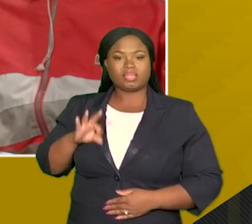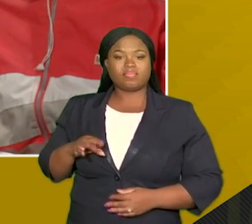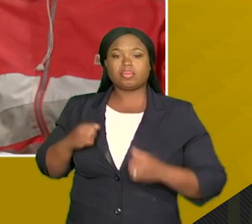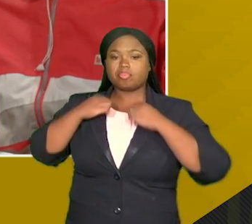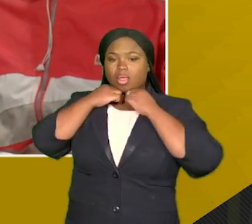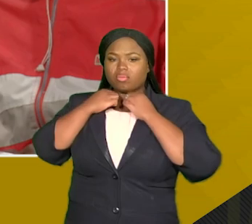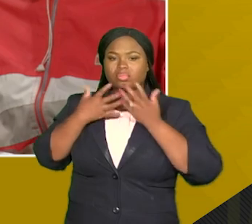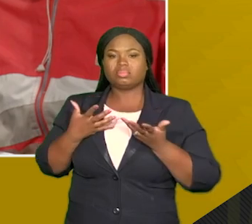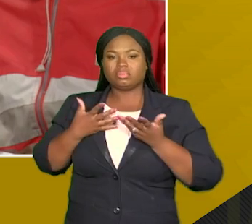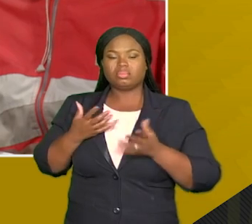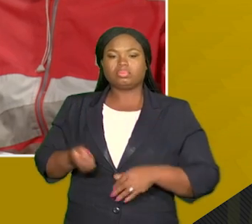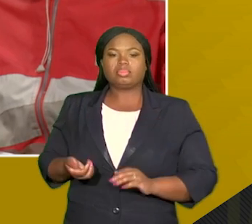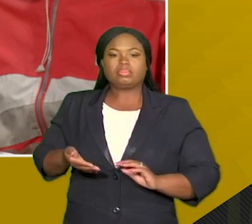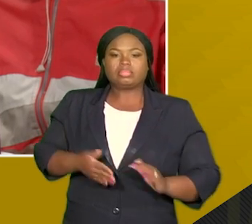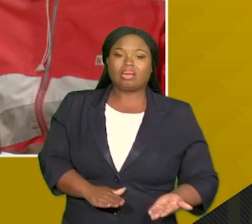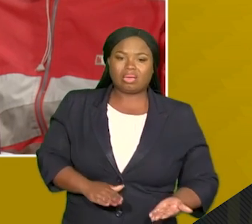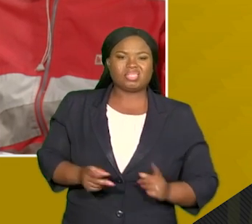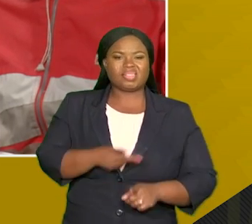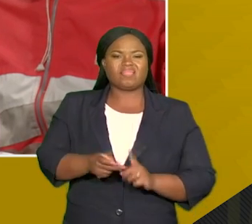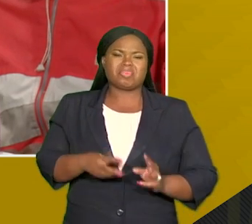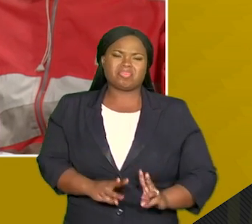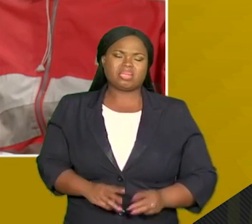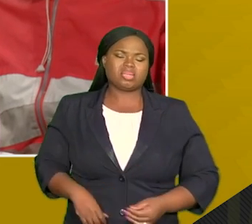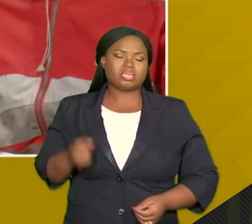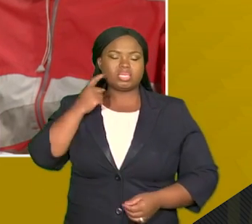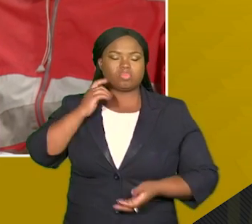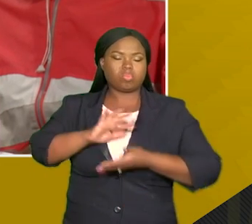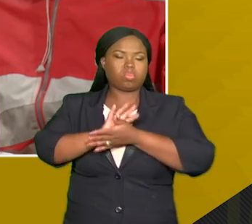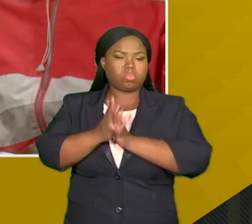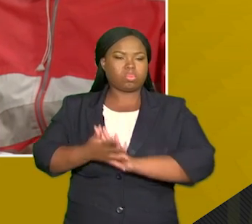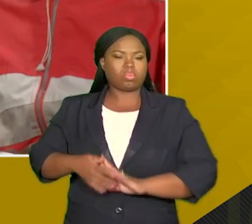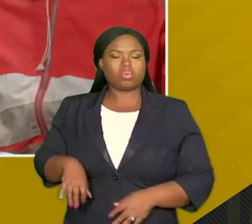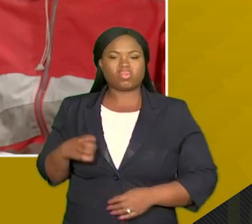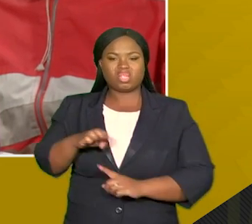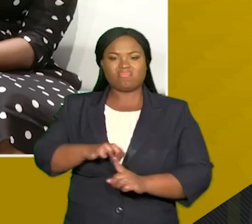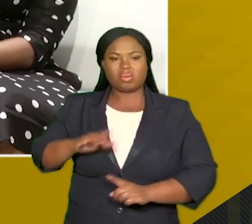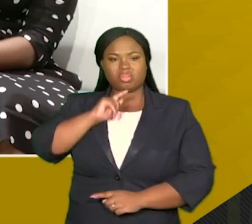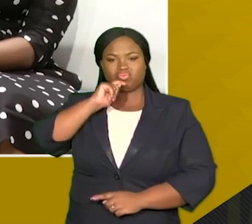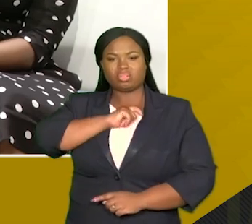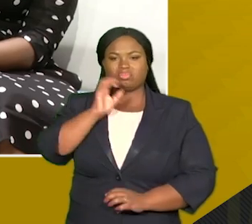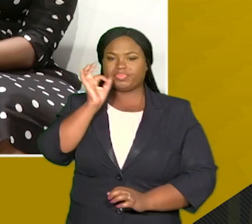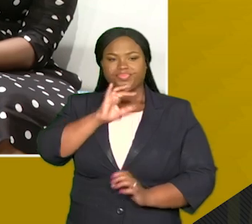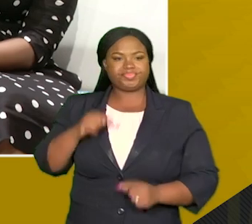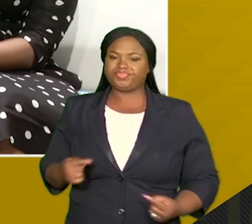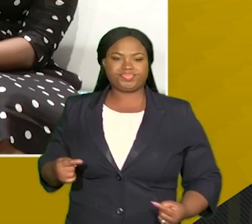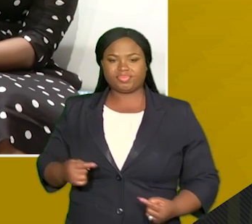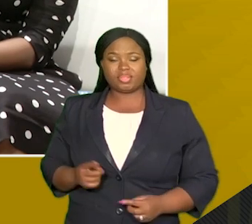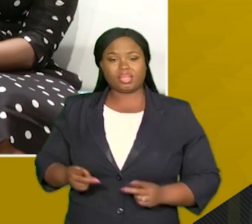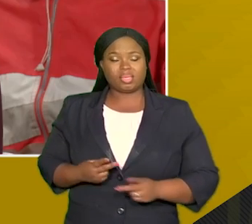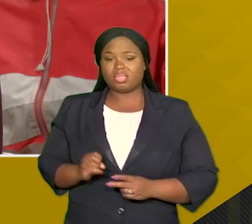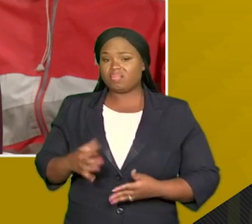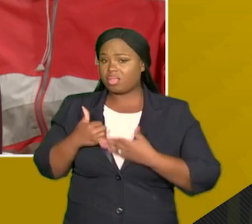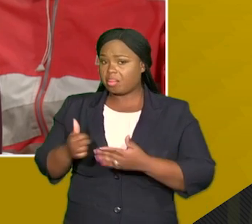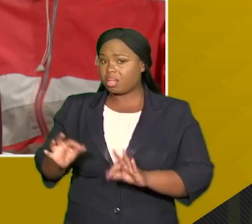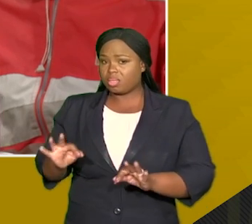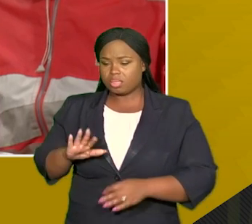is taken from them in such a violent way, it can really disrupt that sense of trust in the environment. And without helping them, they may